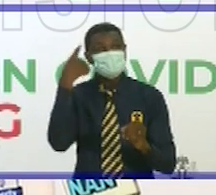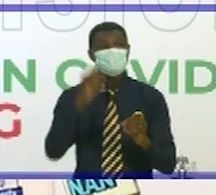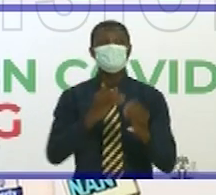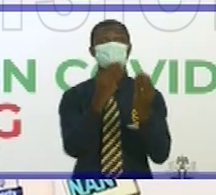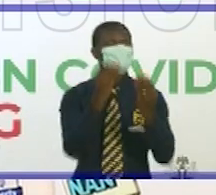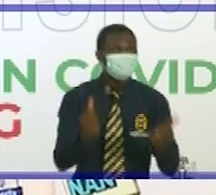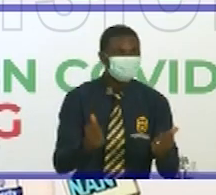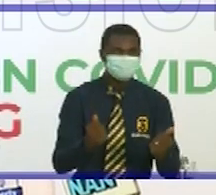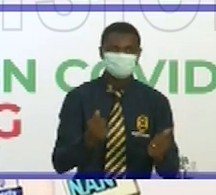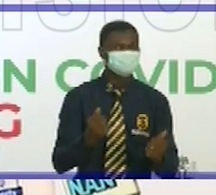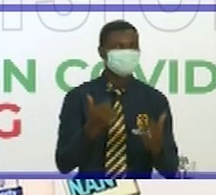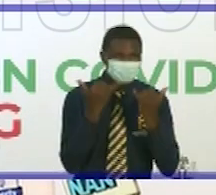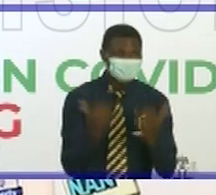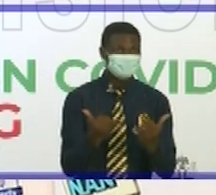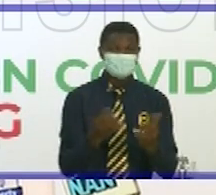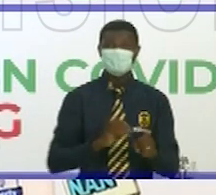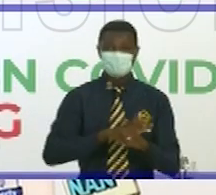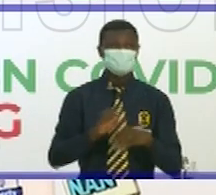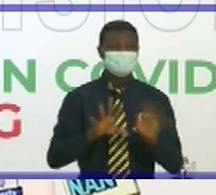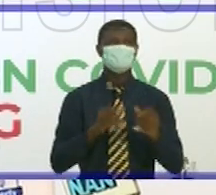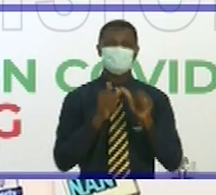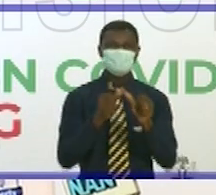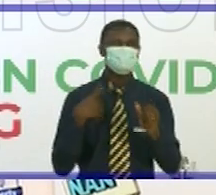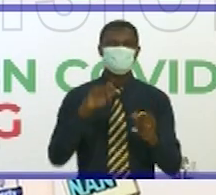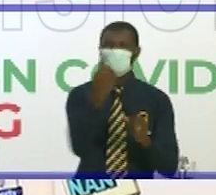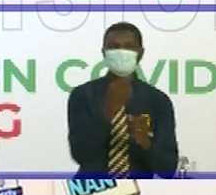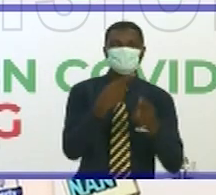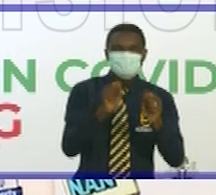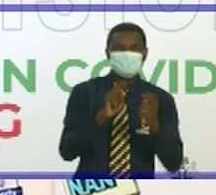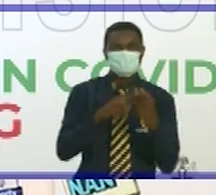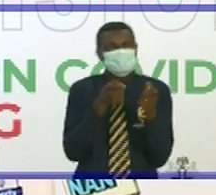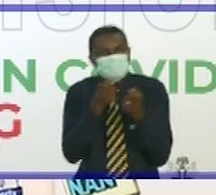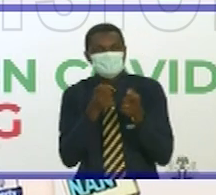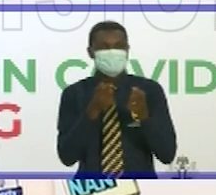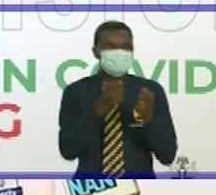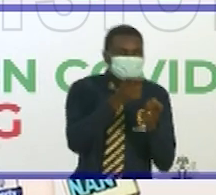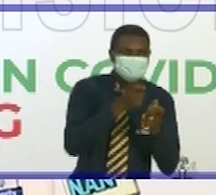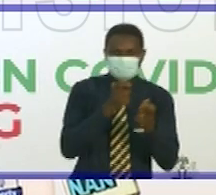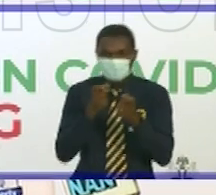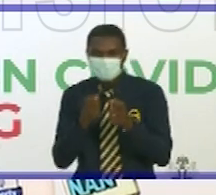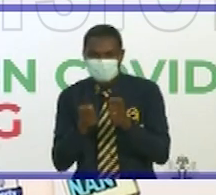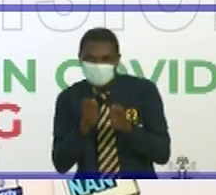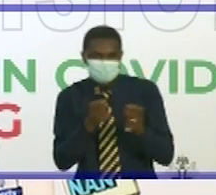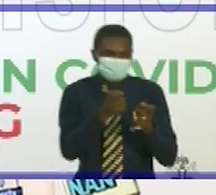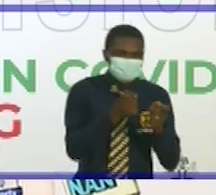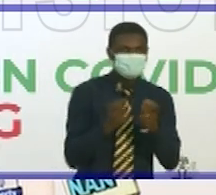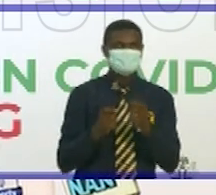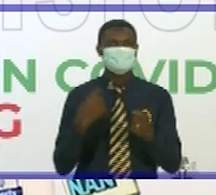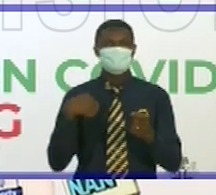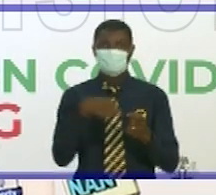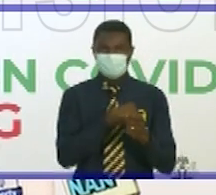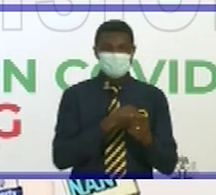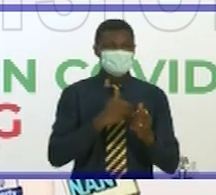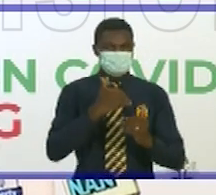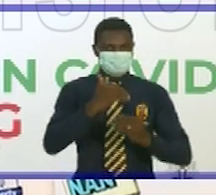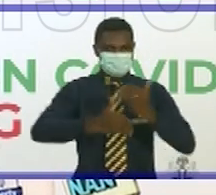in terms of its potency. We are just trying to do catch up. But I believe in the process that we have set as